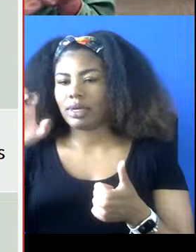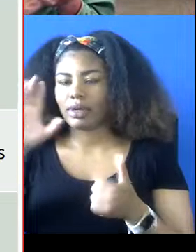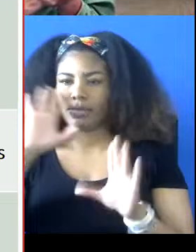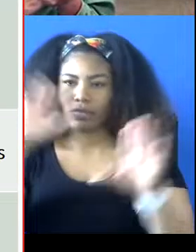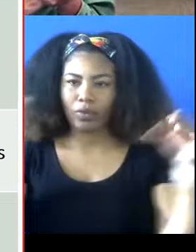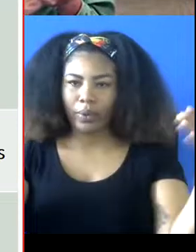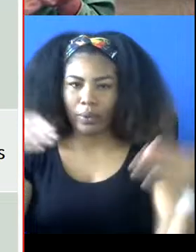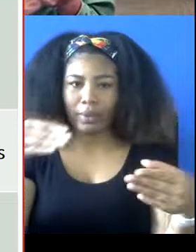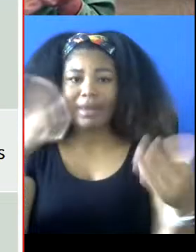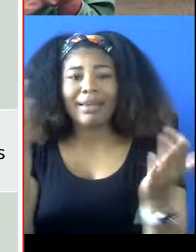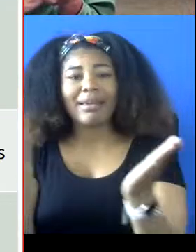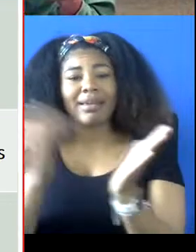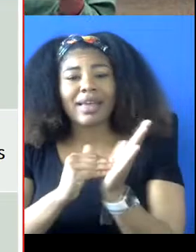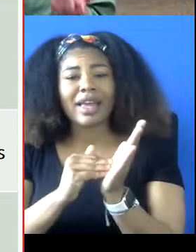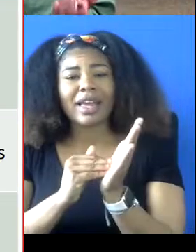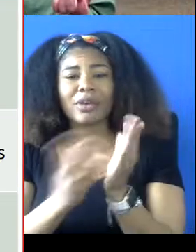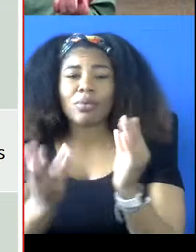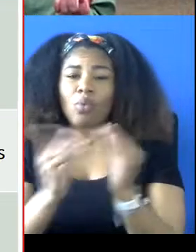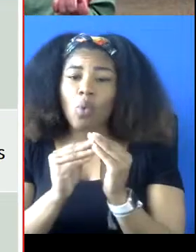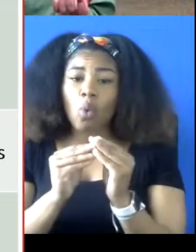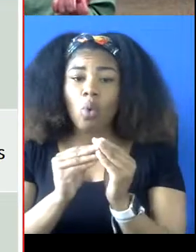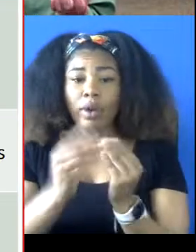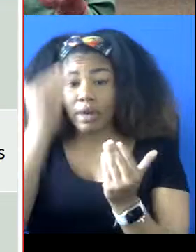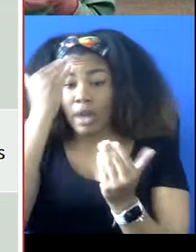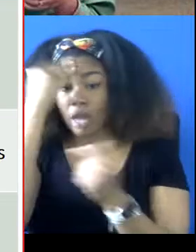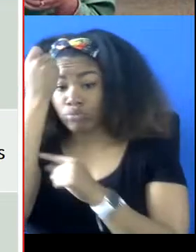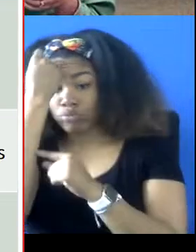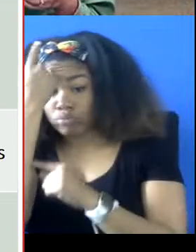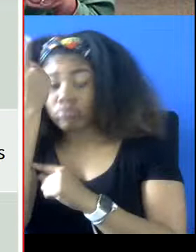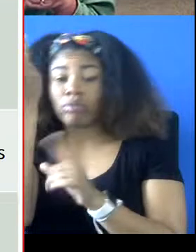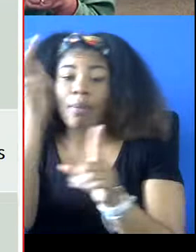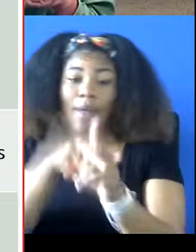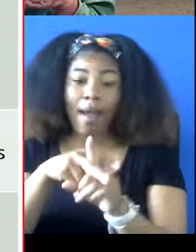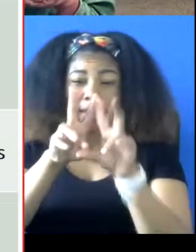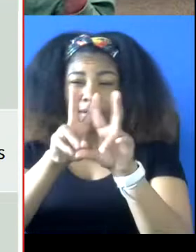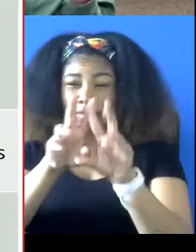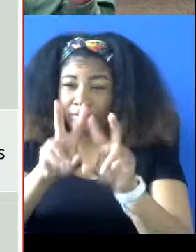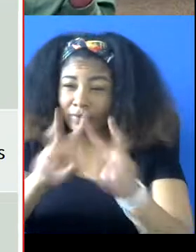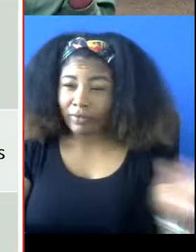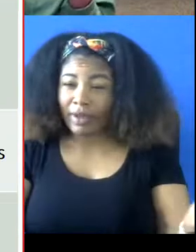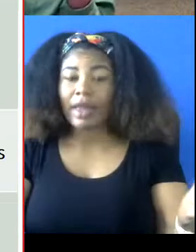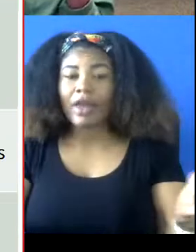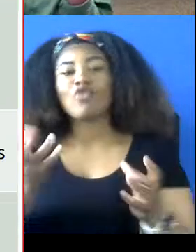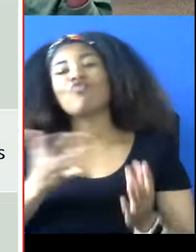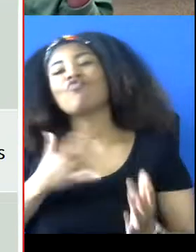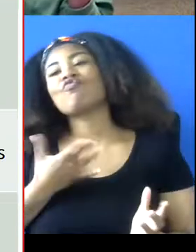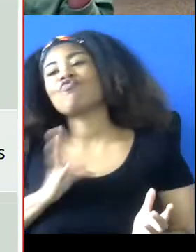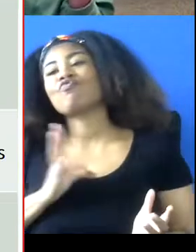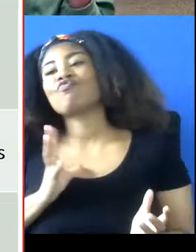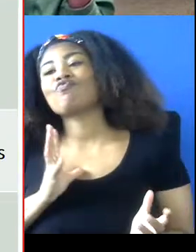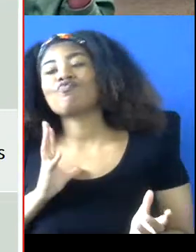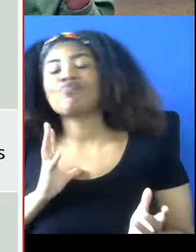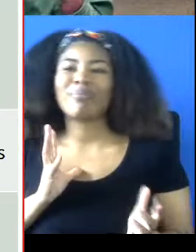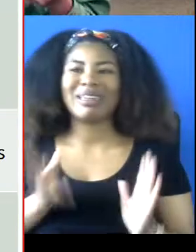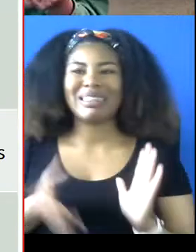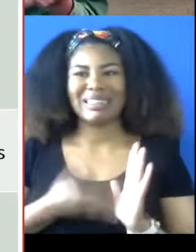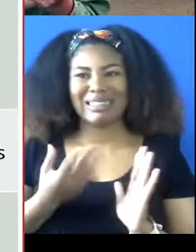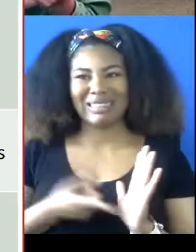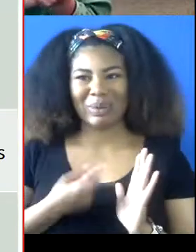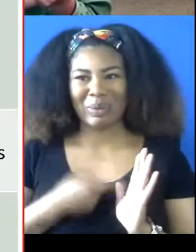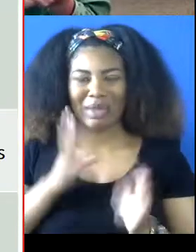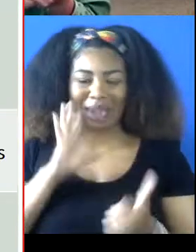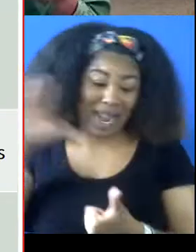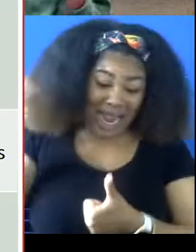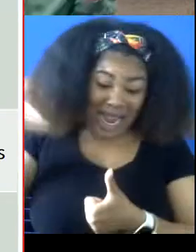lesson planning. Probably where we feel the most comfortable, and where, if we're not too careful, we can get too much of a laser focus